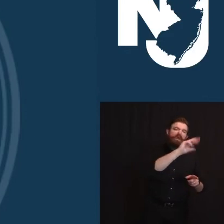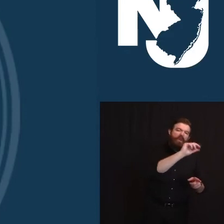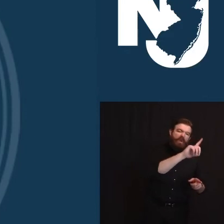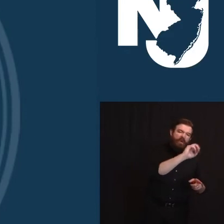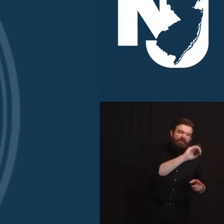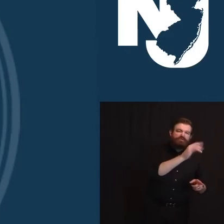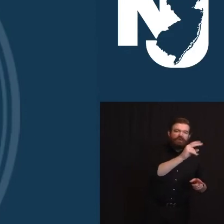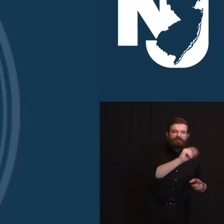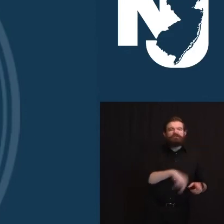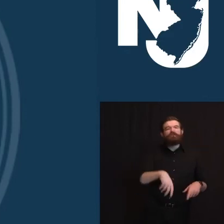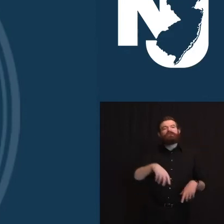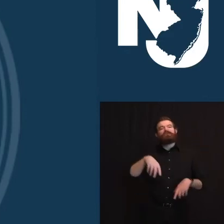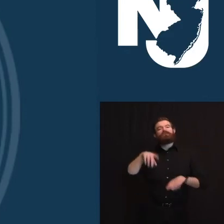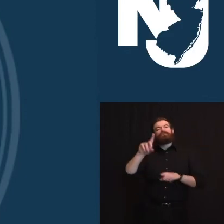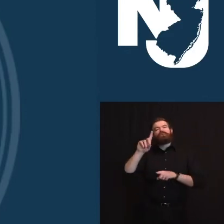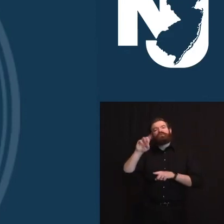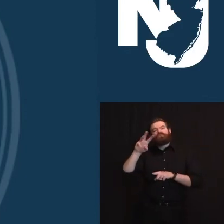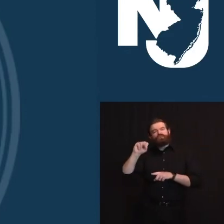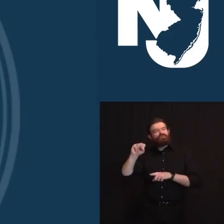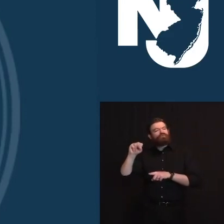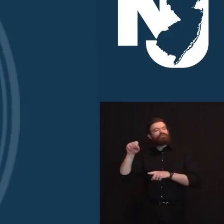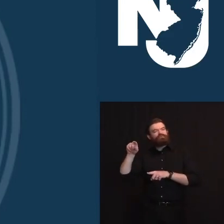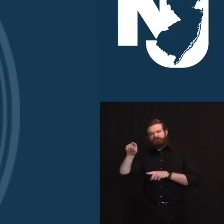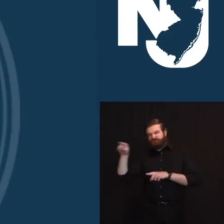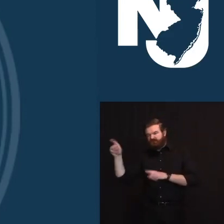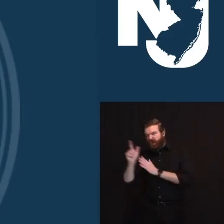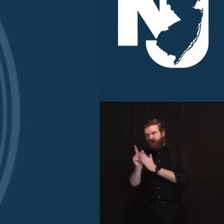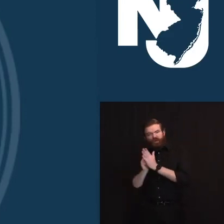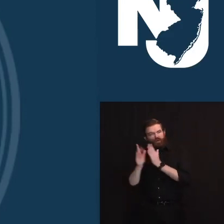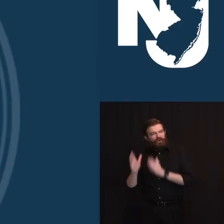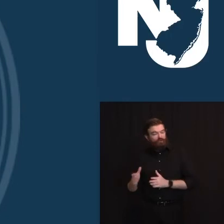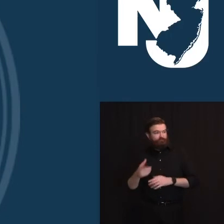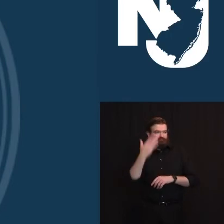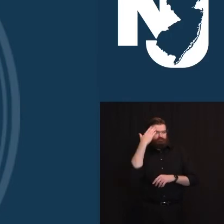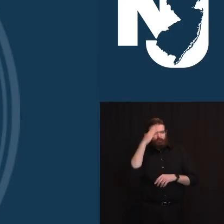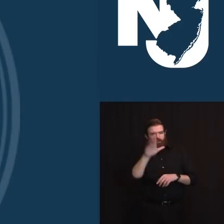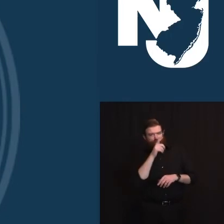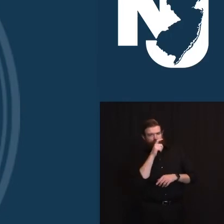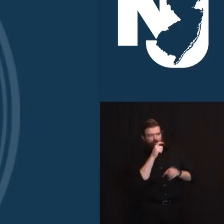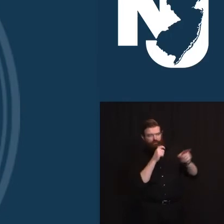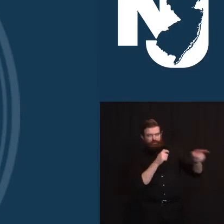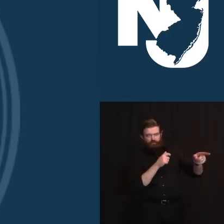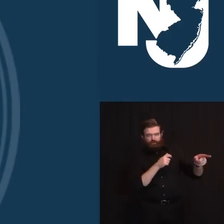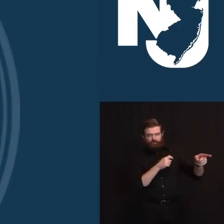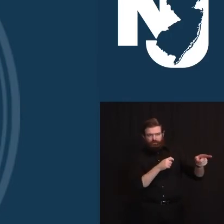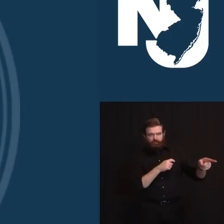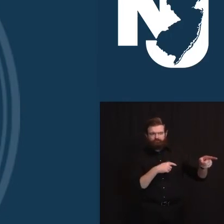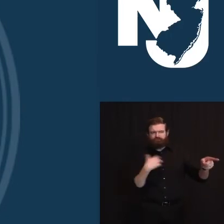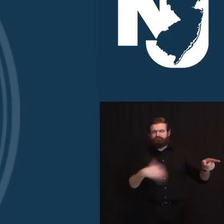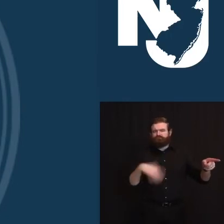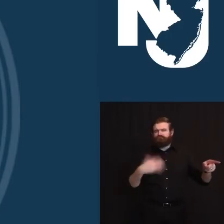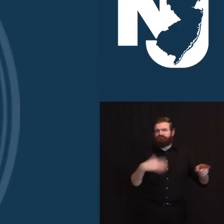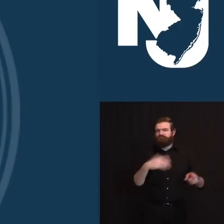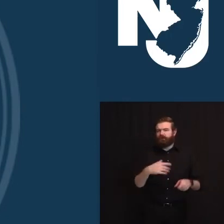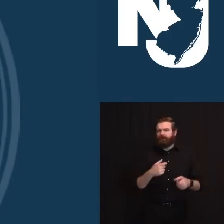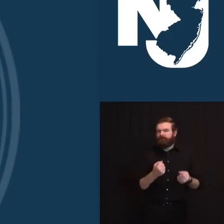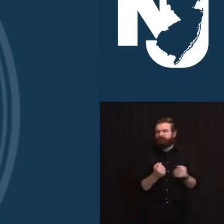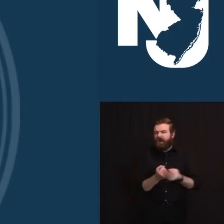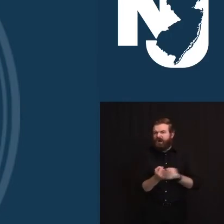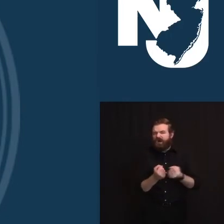much about Paul on this forum, so you should know for the past nearly 3 years, Paul has been a strong and tireless advocate for our state's